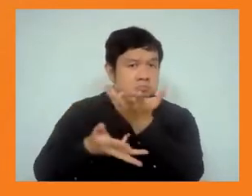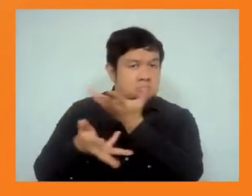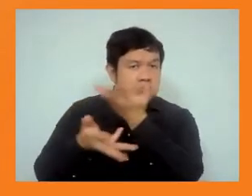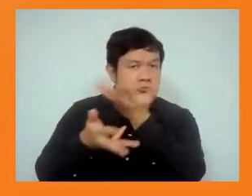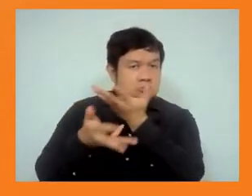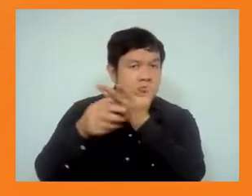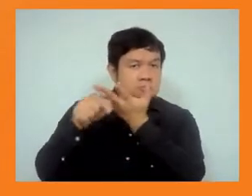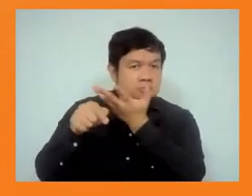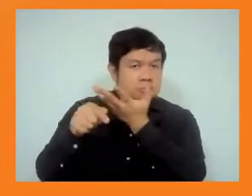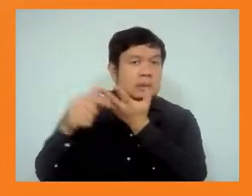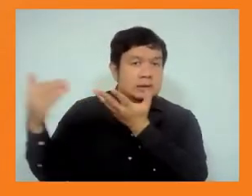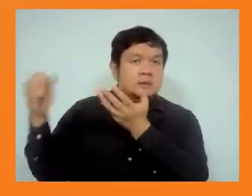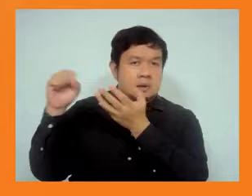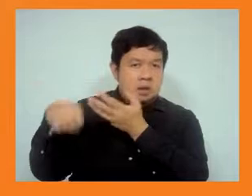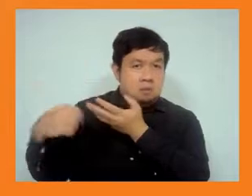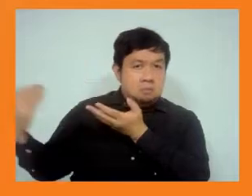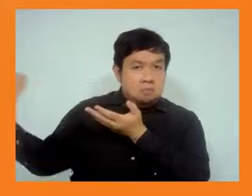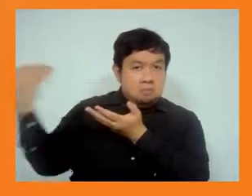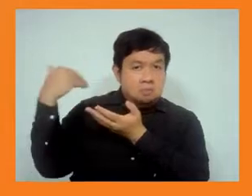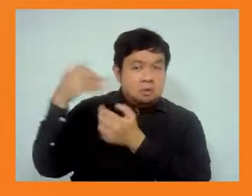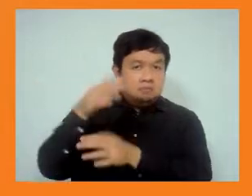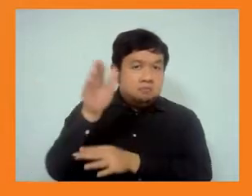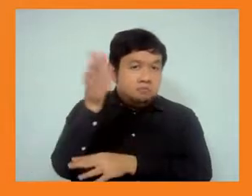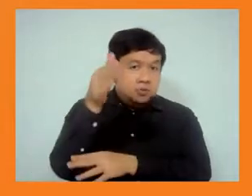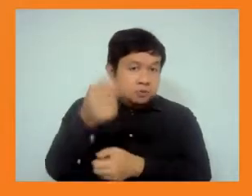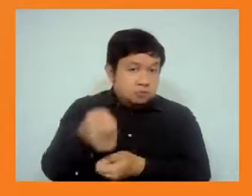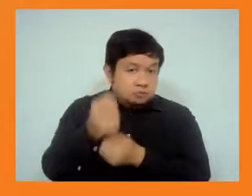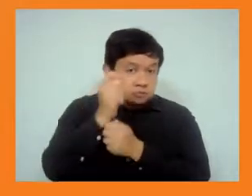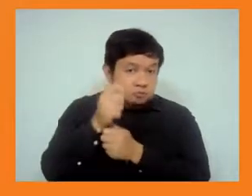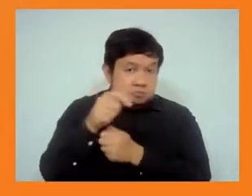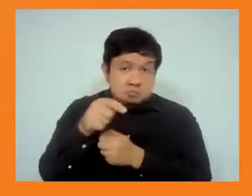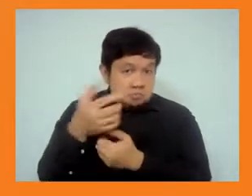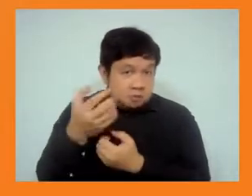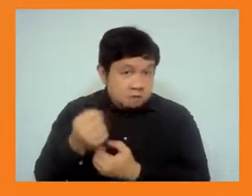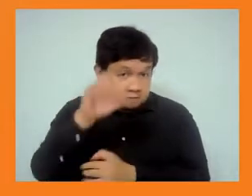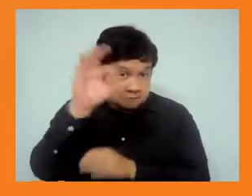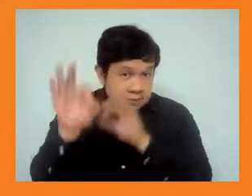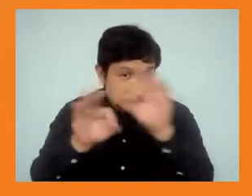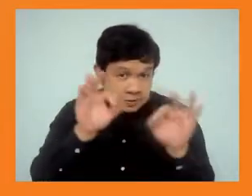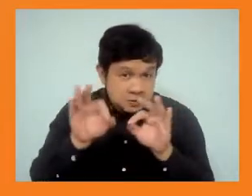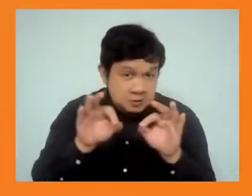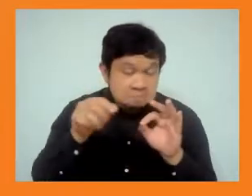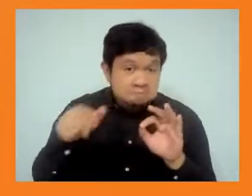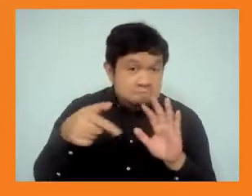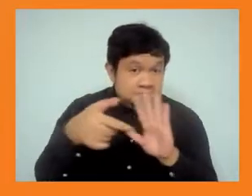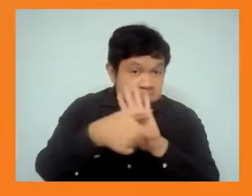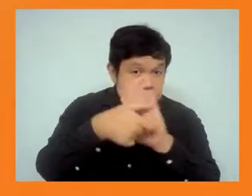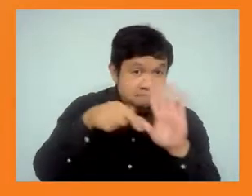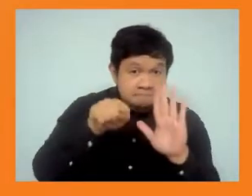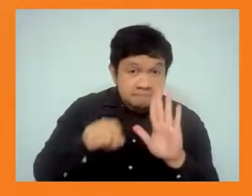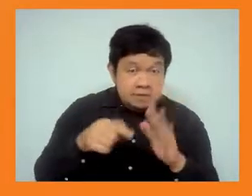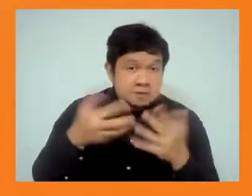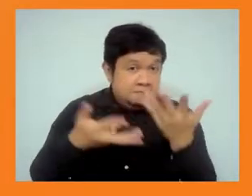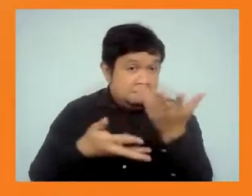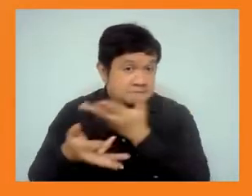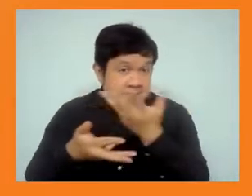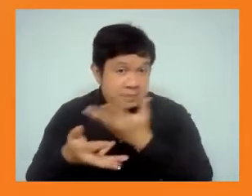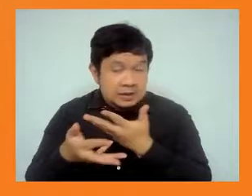its meaning with this packaging in small bits and pieces. I'm completely running out of time, I see,